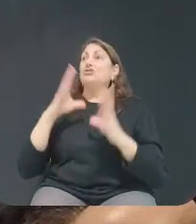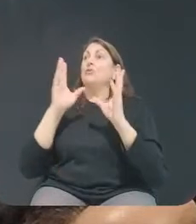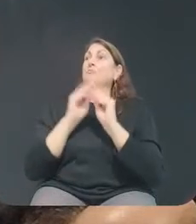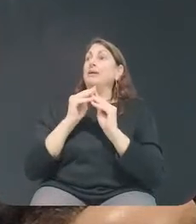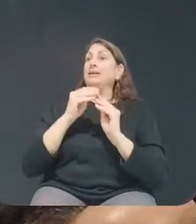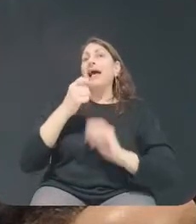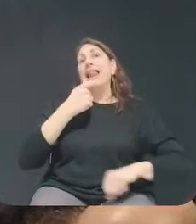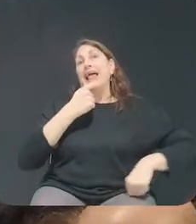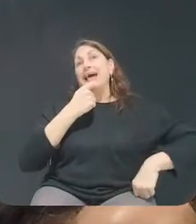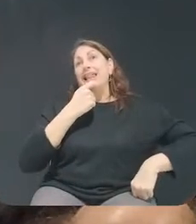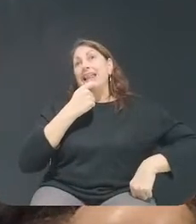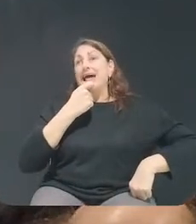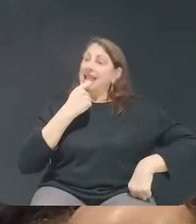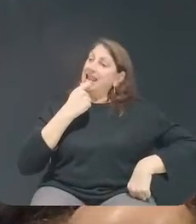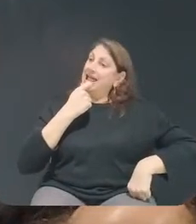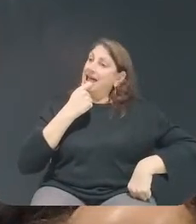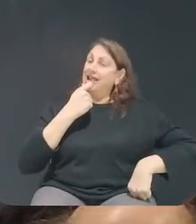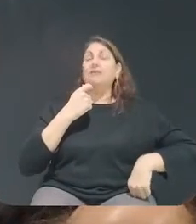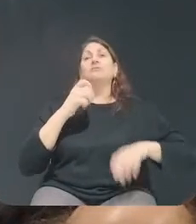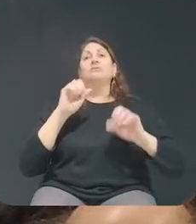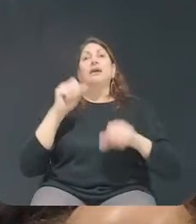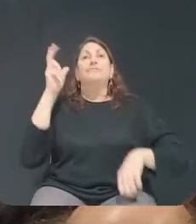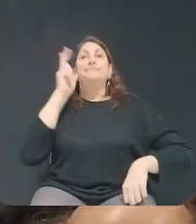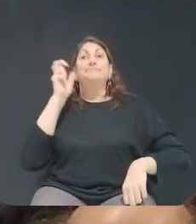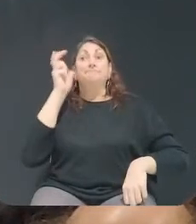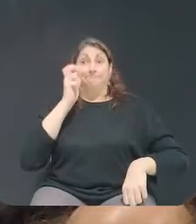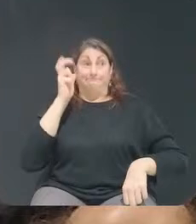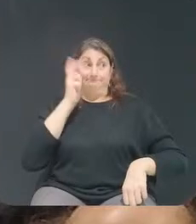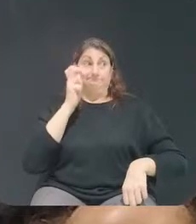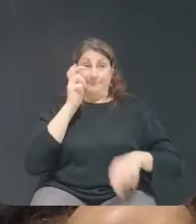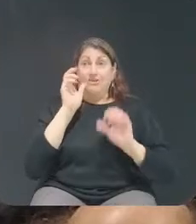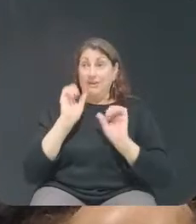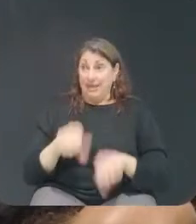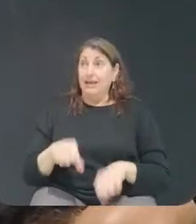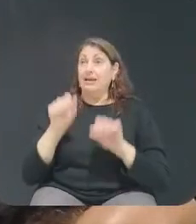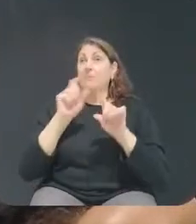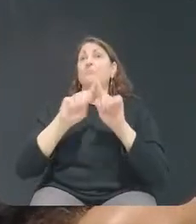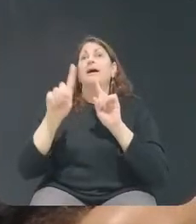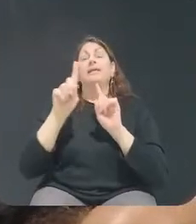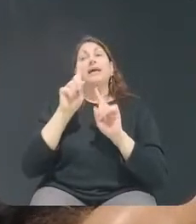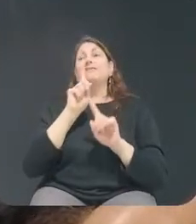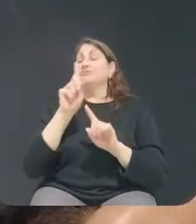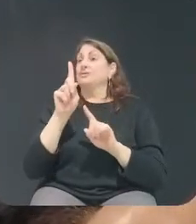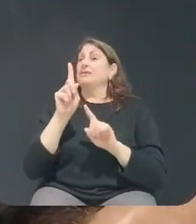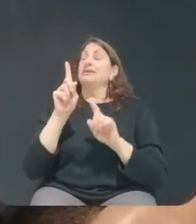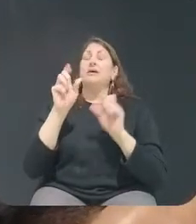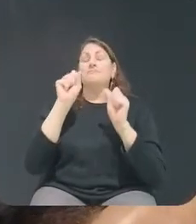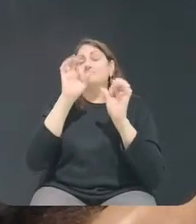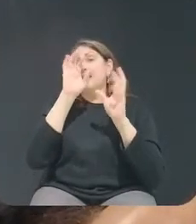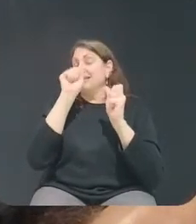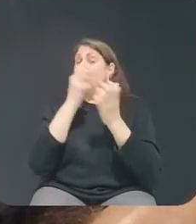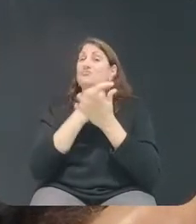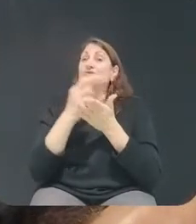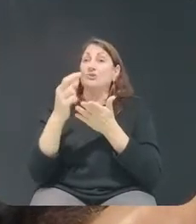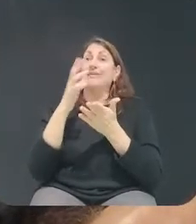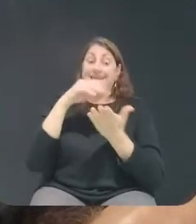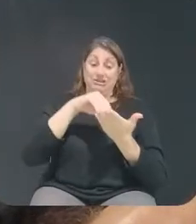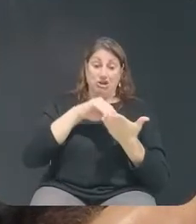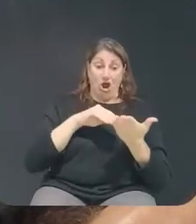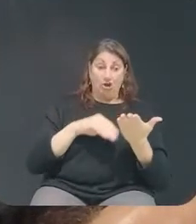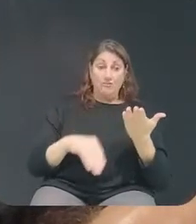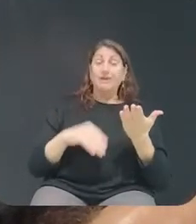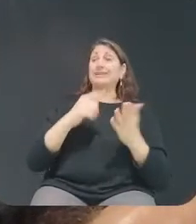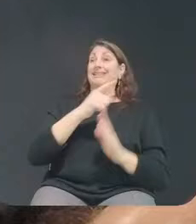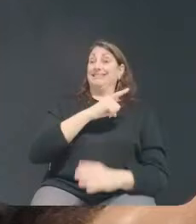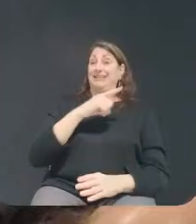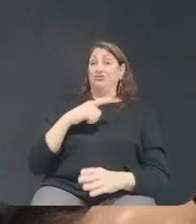may not sound like the most exciting listening, but these recordings are incredible resources that not only document the legislative process, they